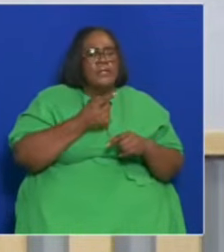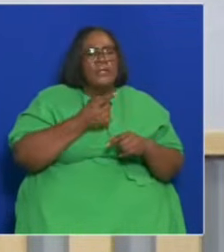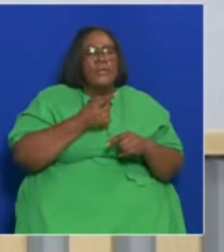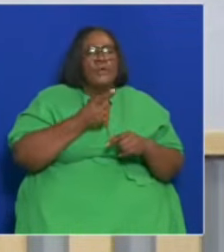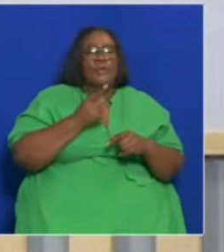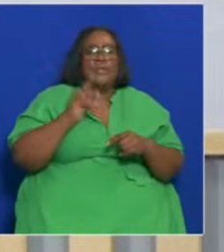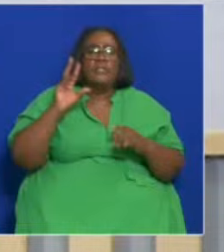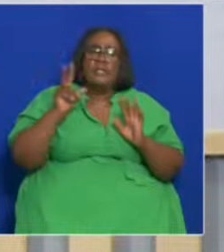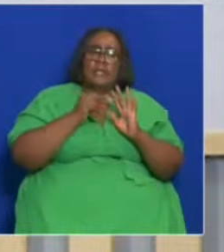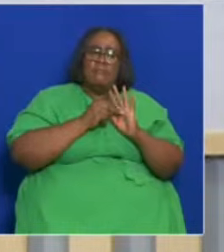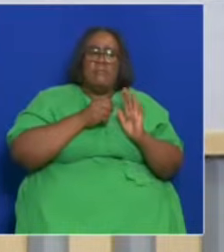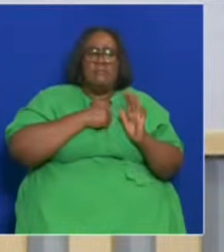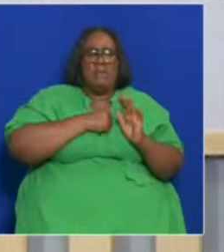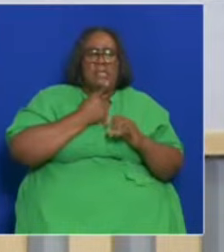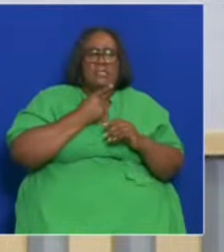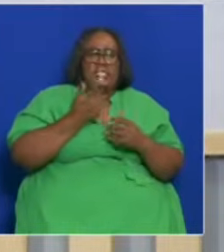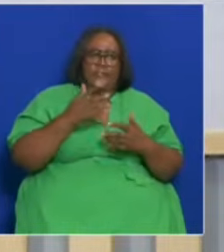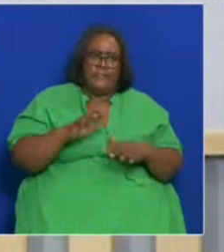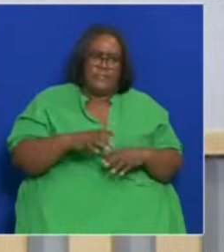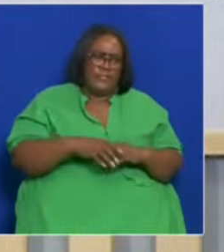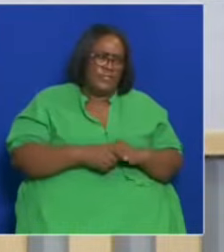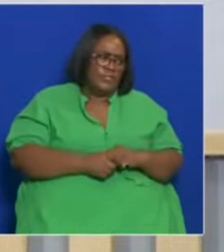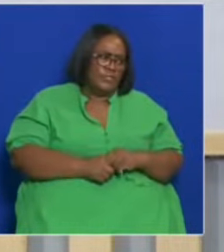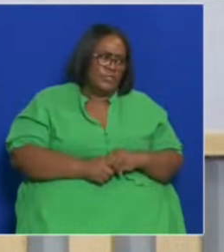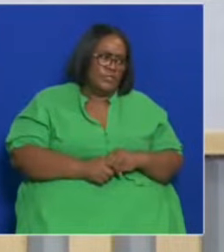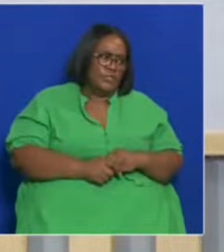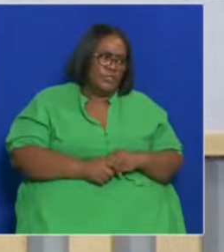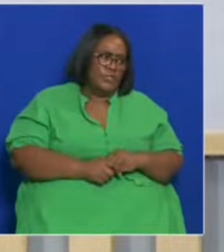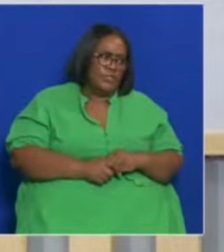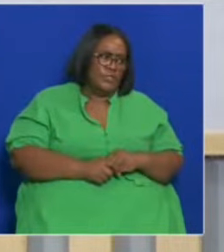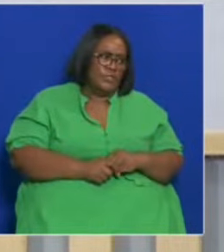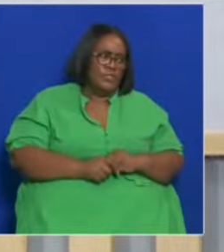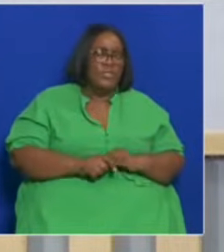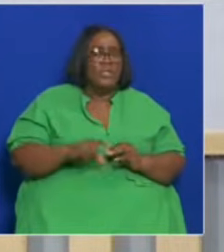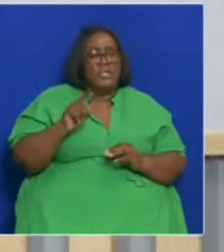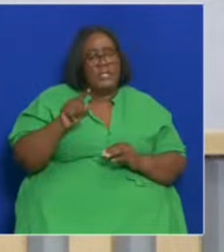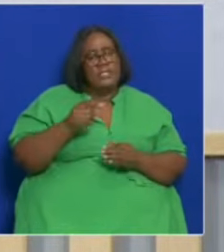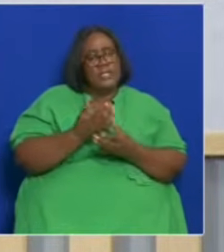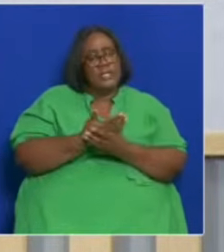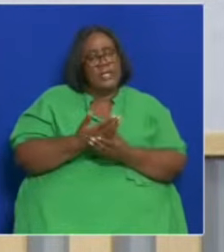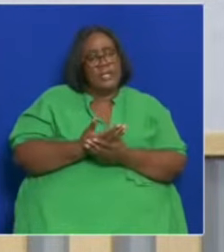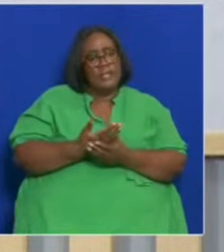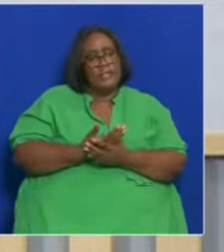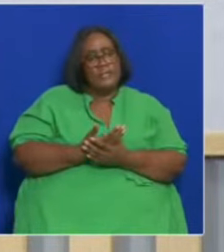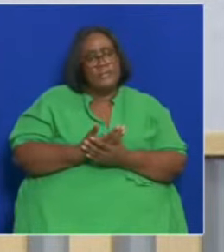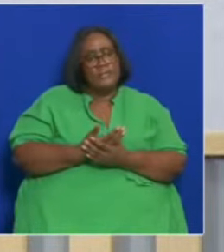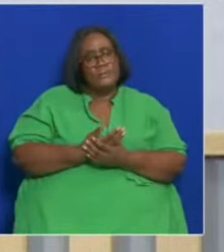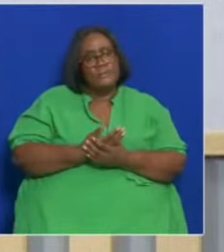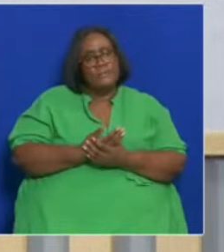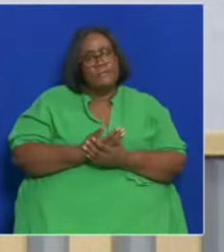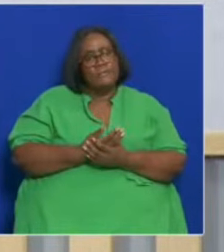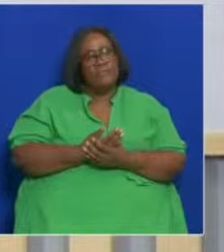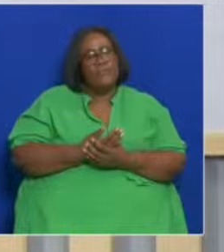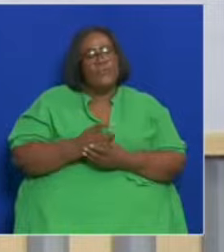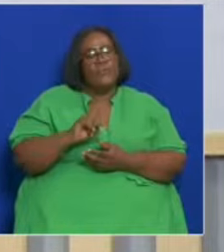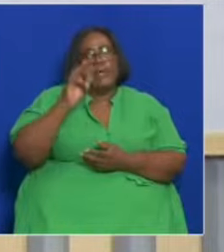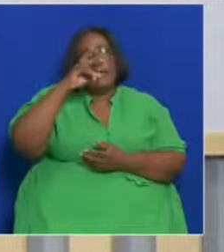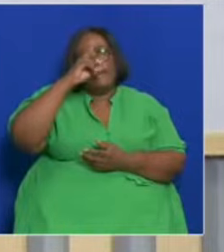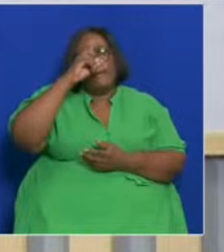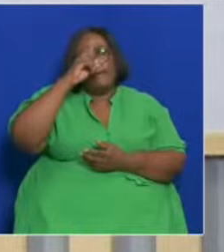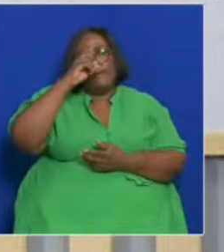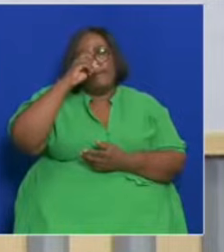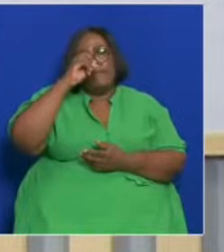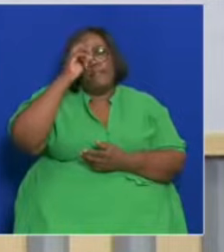that this is a matter, what I refer to as the blue light investigation. And as